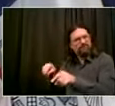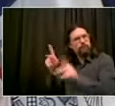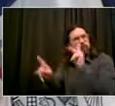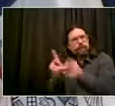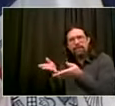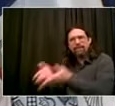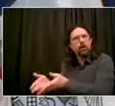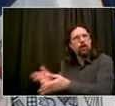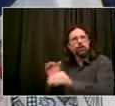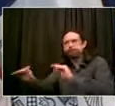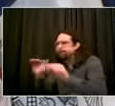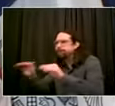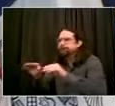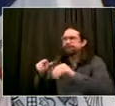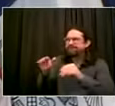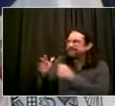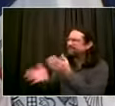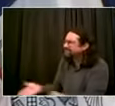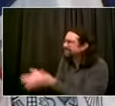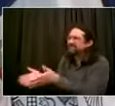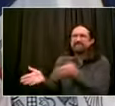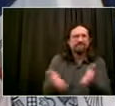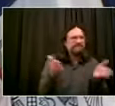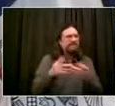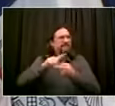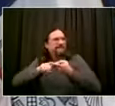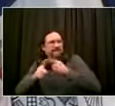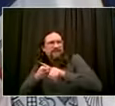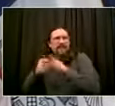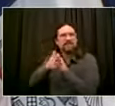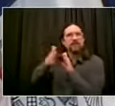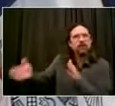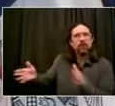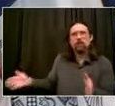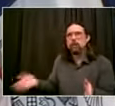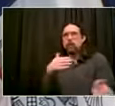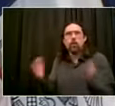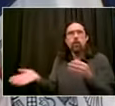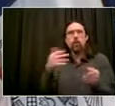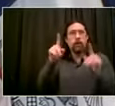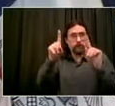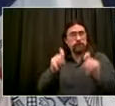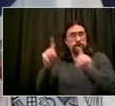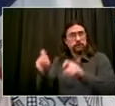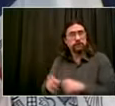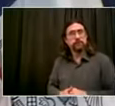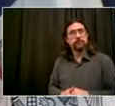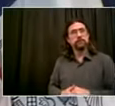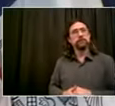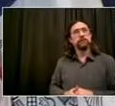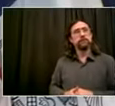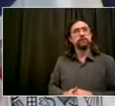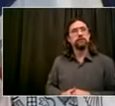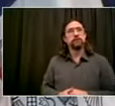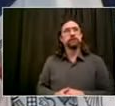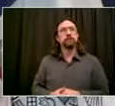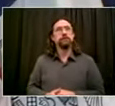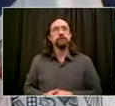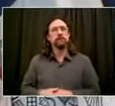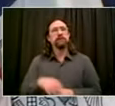and testing is safe and testing is reliable. And the conversation last night, it gets to the same trust point, was really